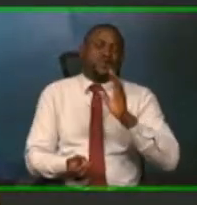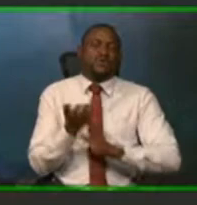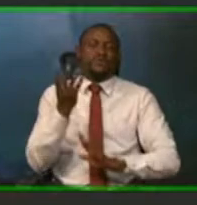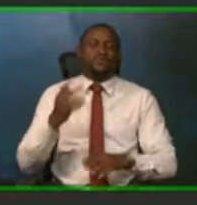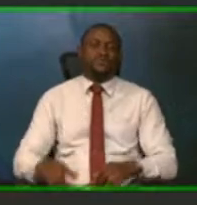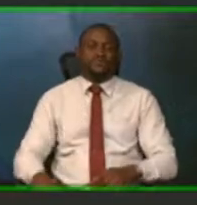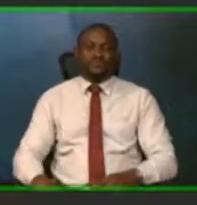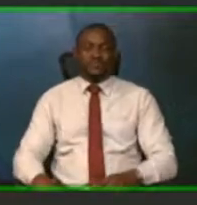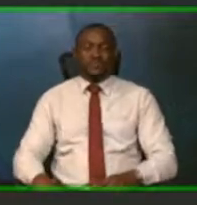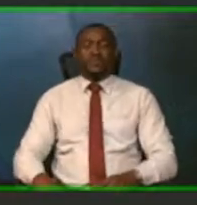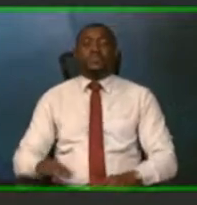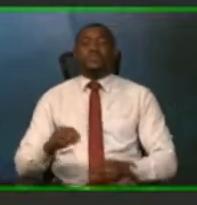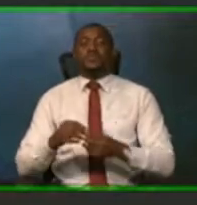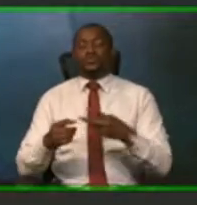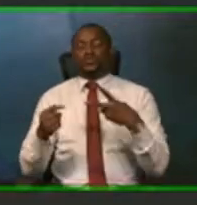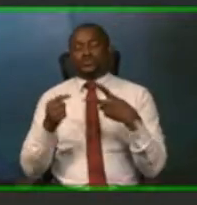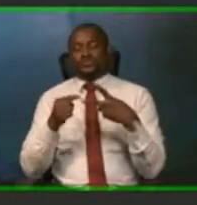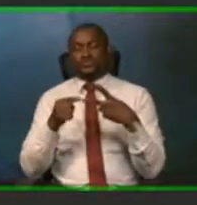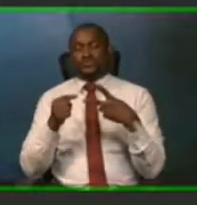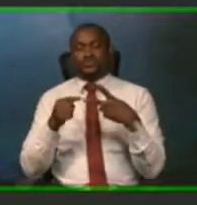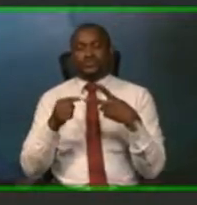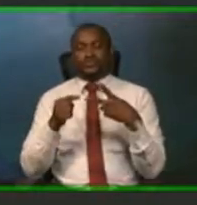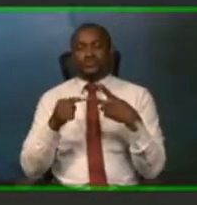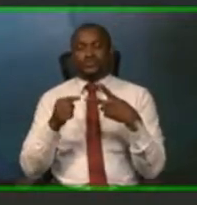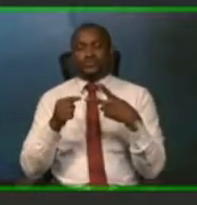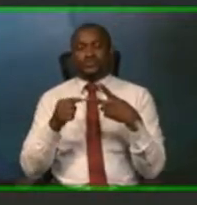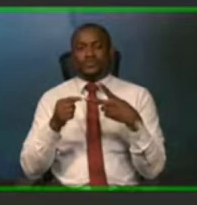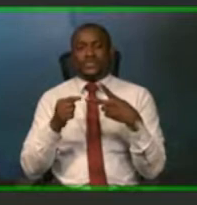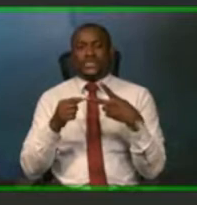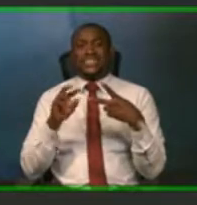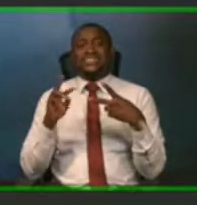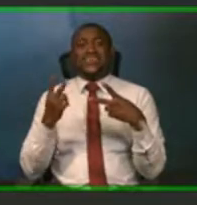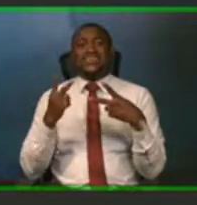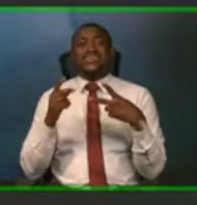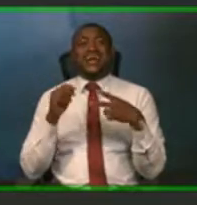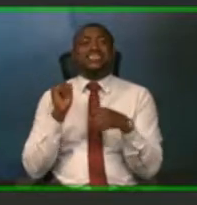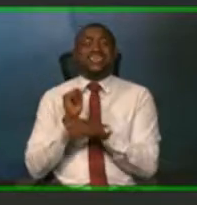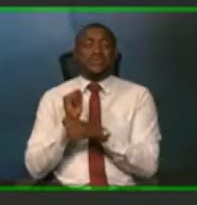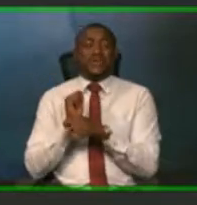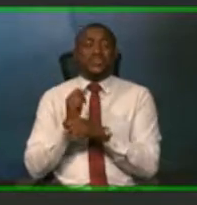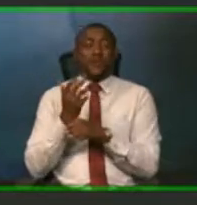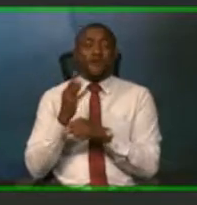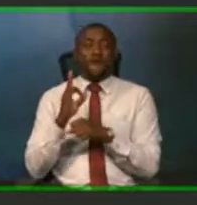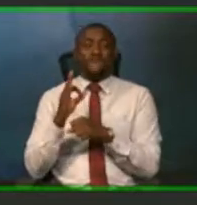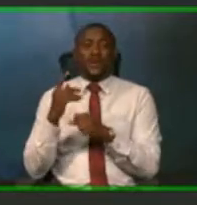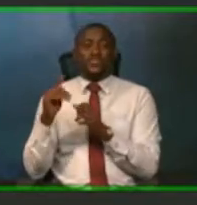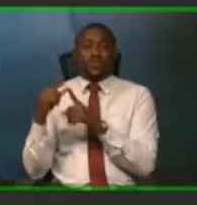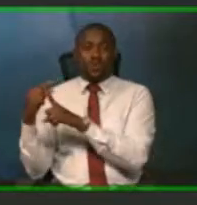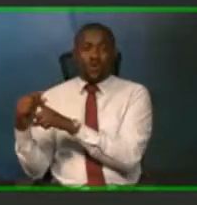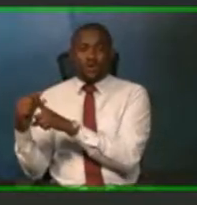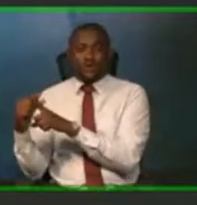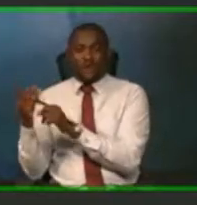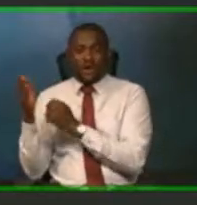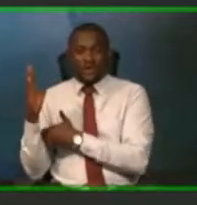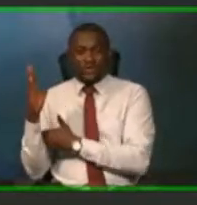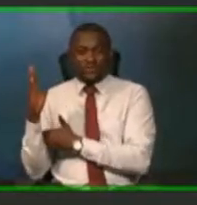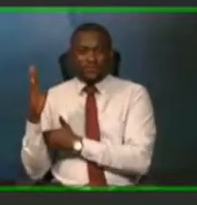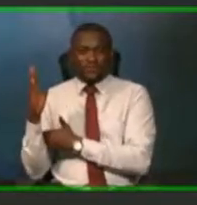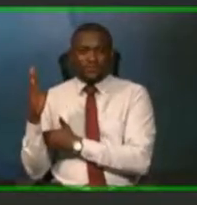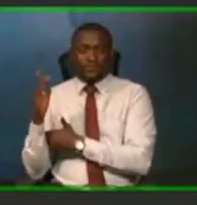Hallelujah. Number two, the second assignment of the word of God